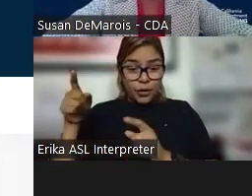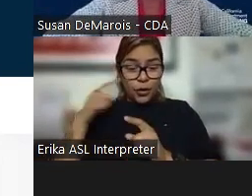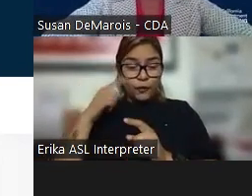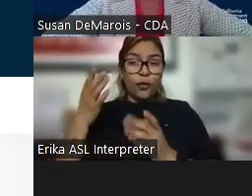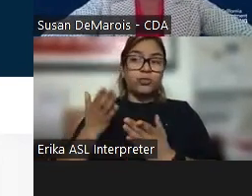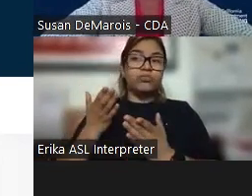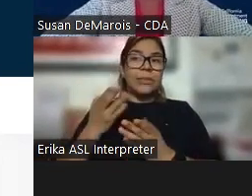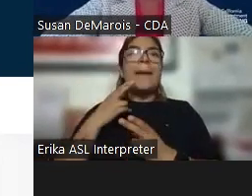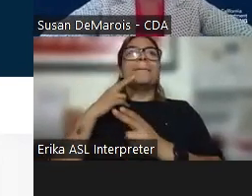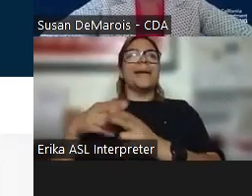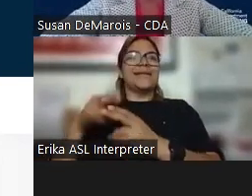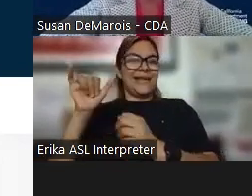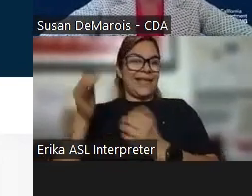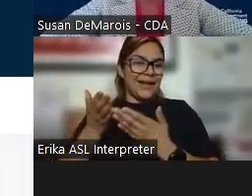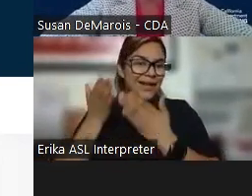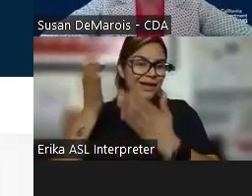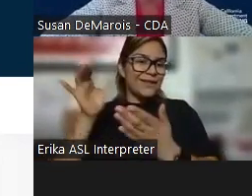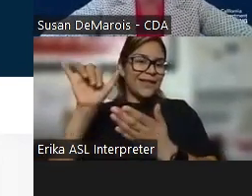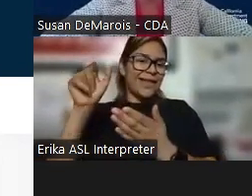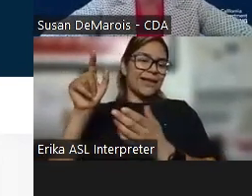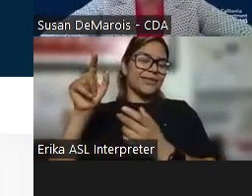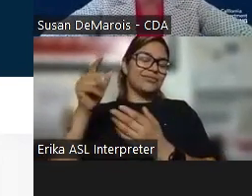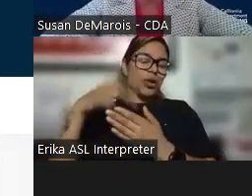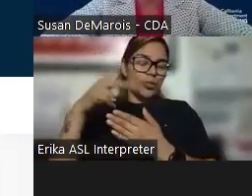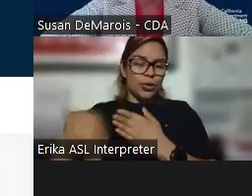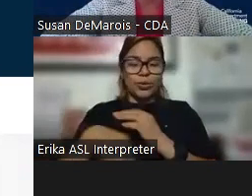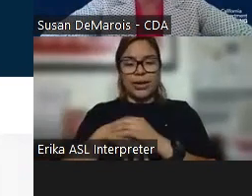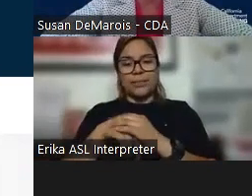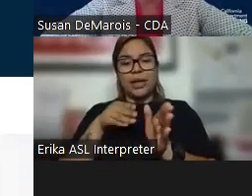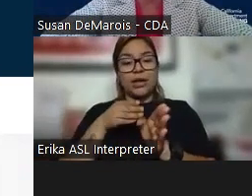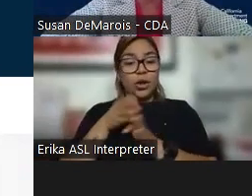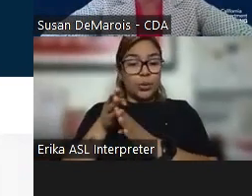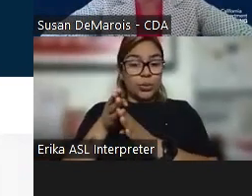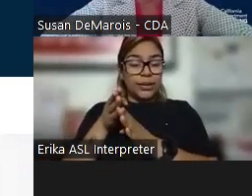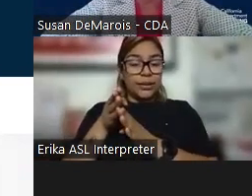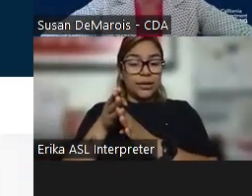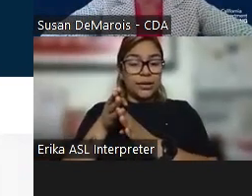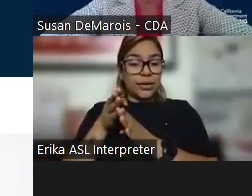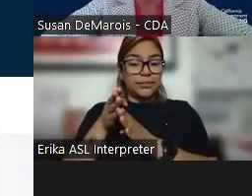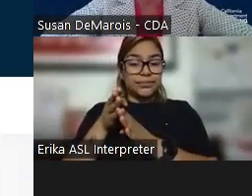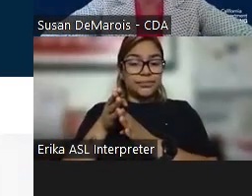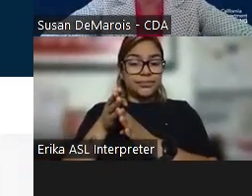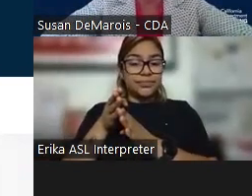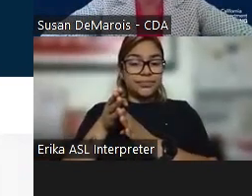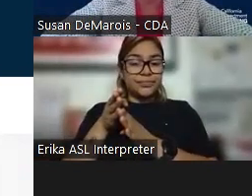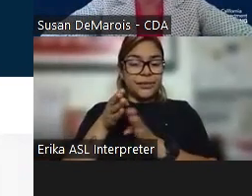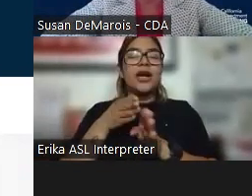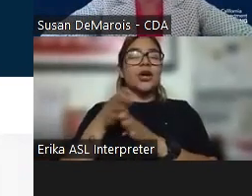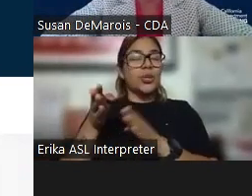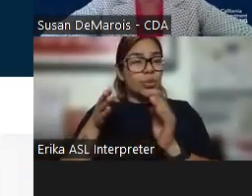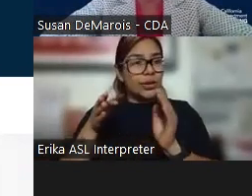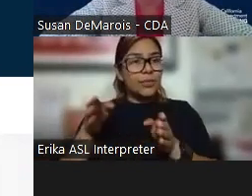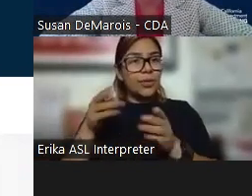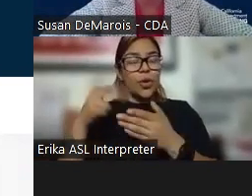messaging. The IHSS Career Pathways initiative is up and running